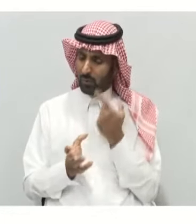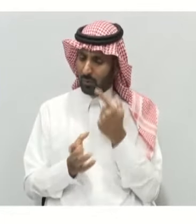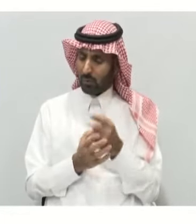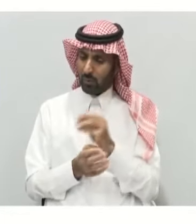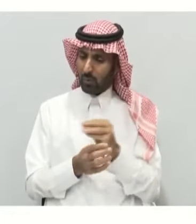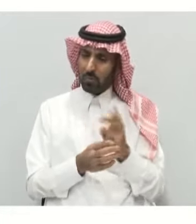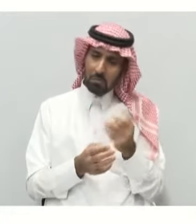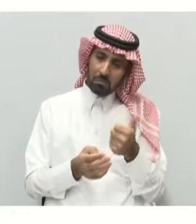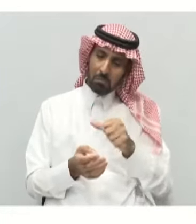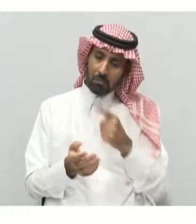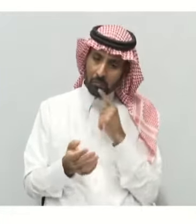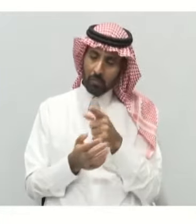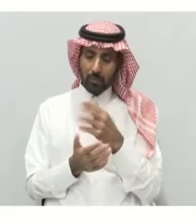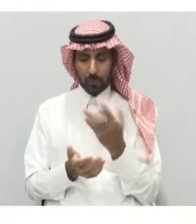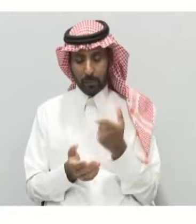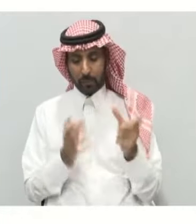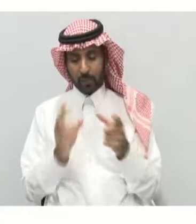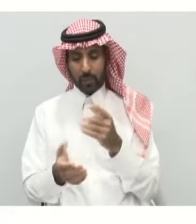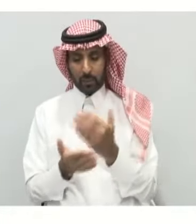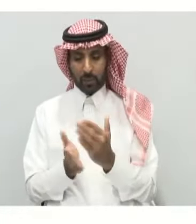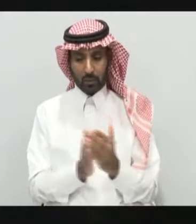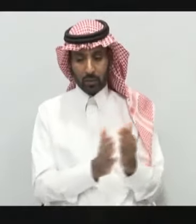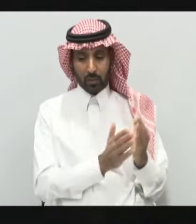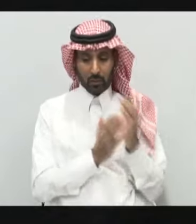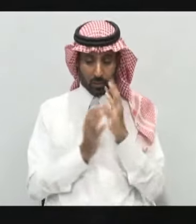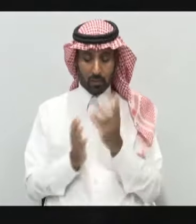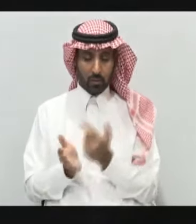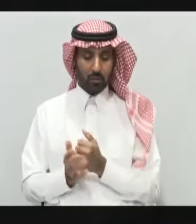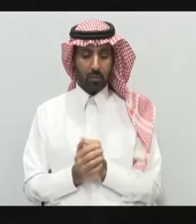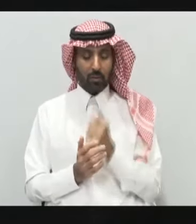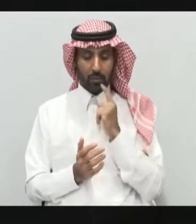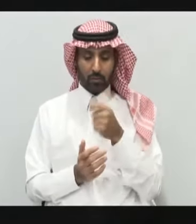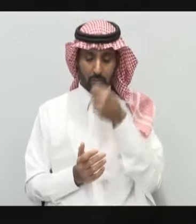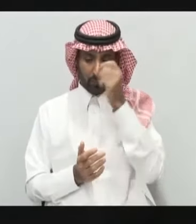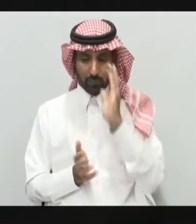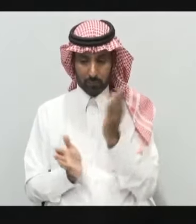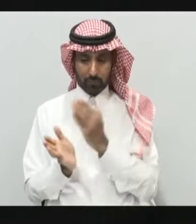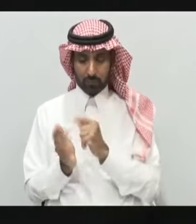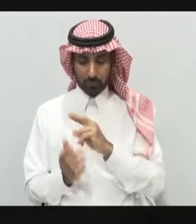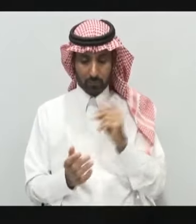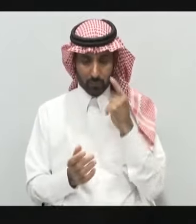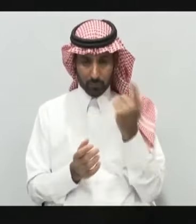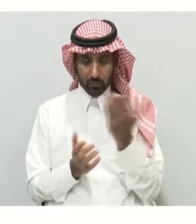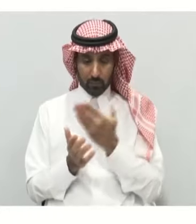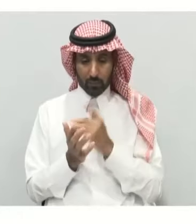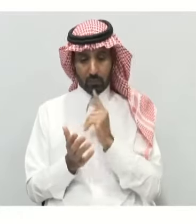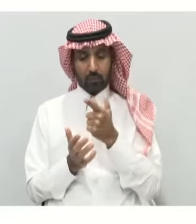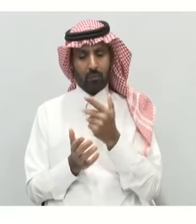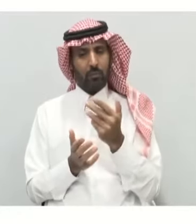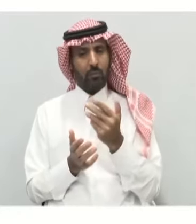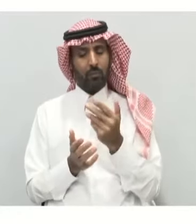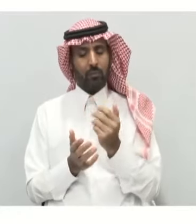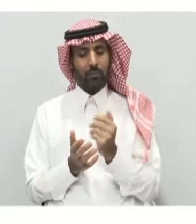give our opinion for those subjects using those adjectives. For example, we can say,